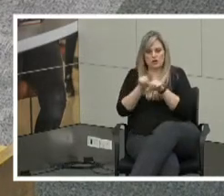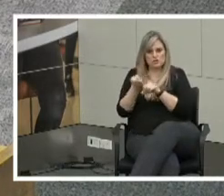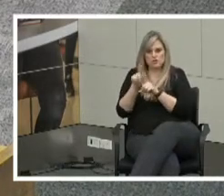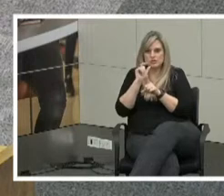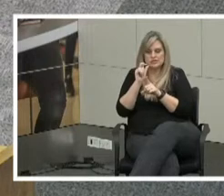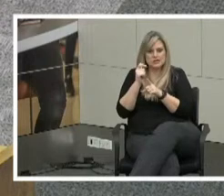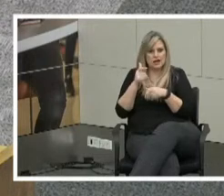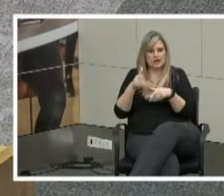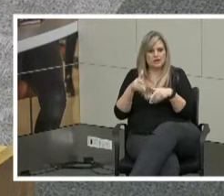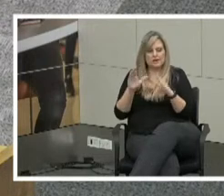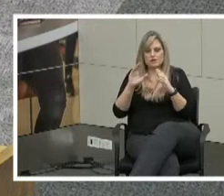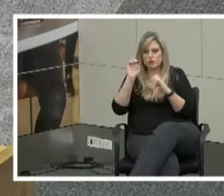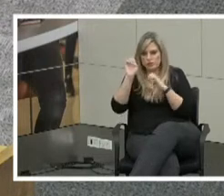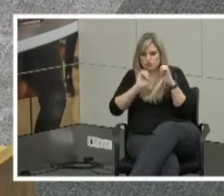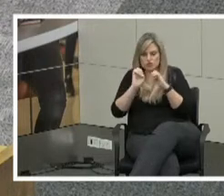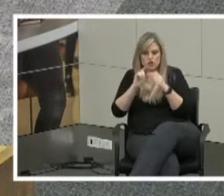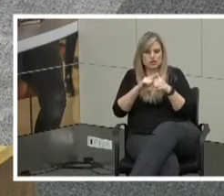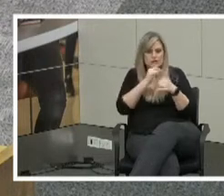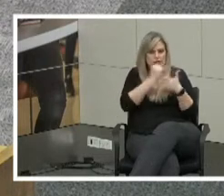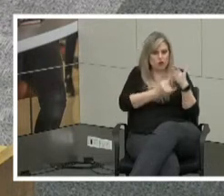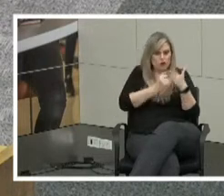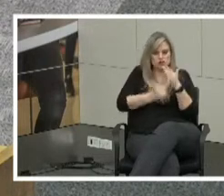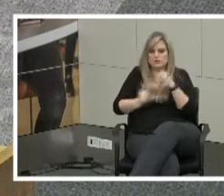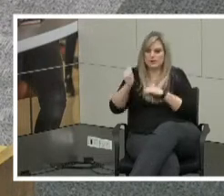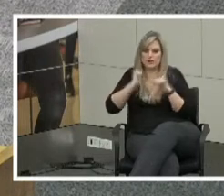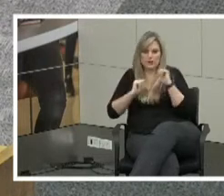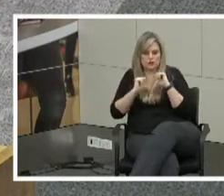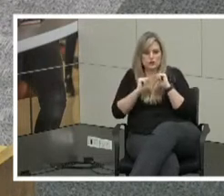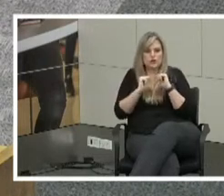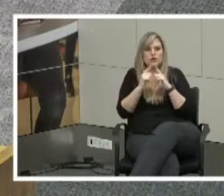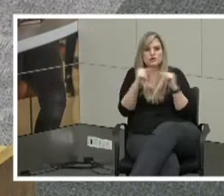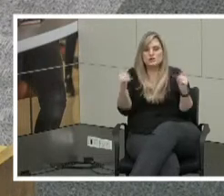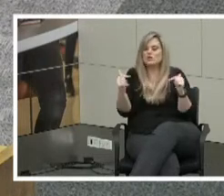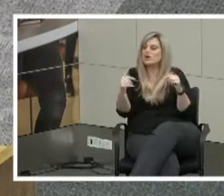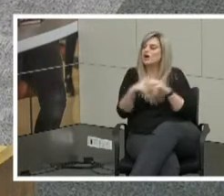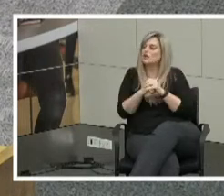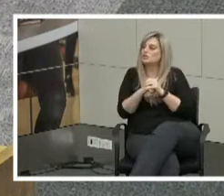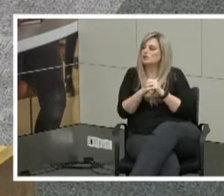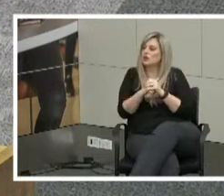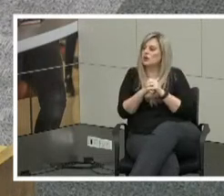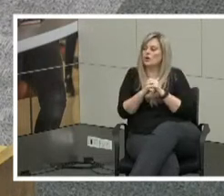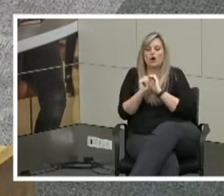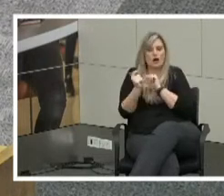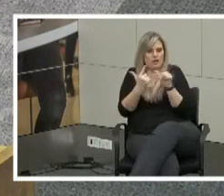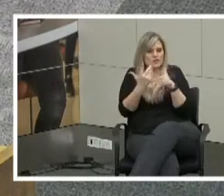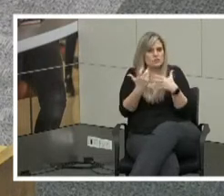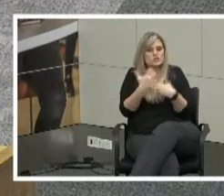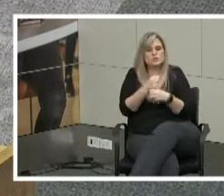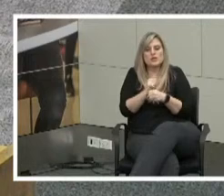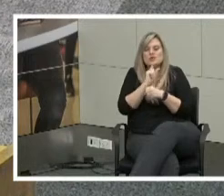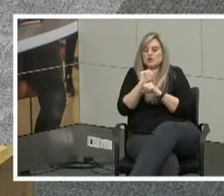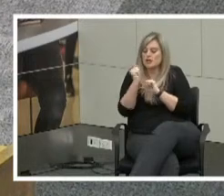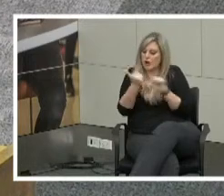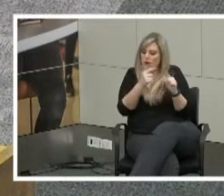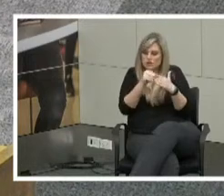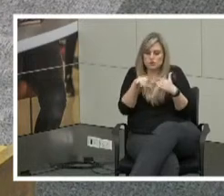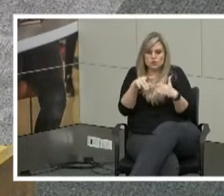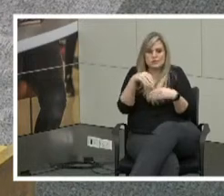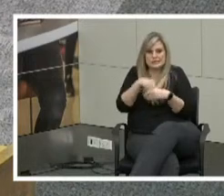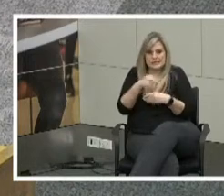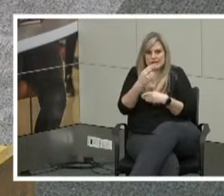to evaluate instruction of the Arts or theater among others all of us want to ensure that all students within